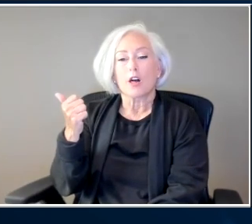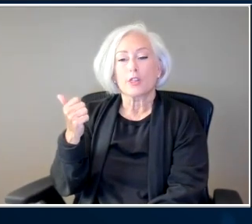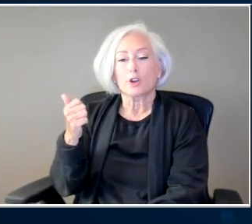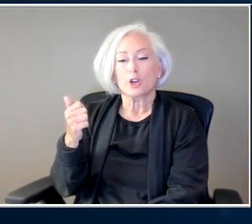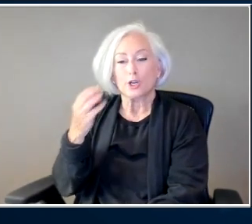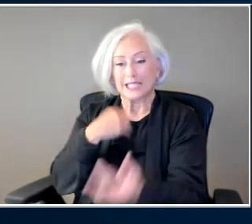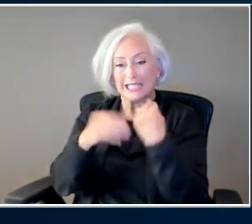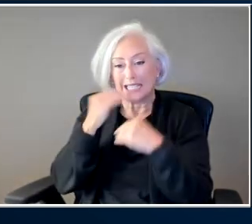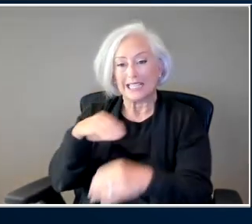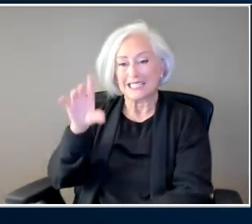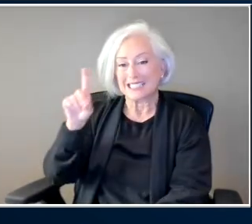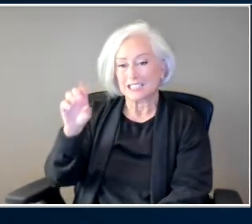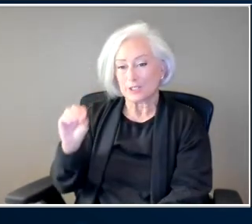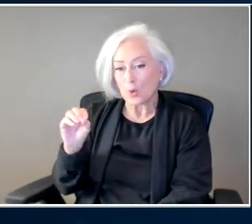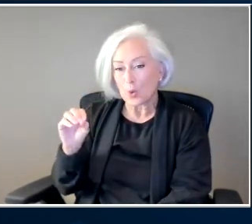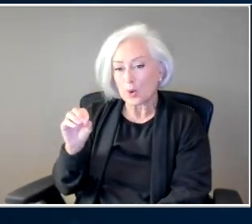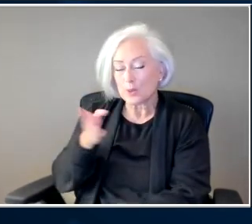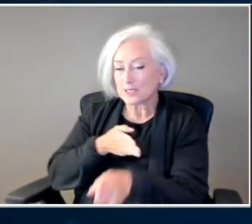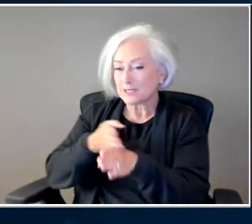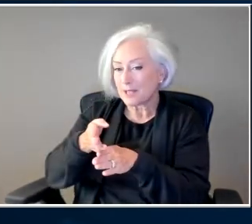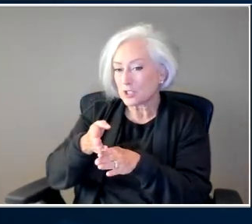thought process?